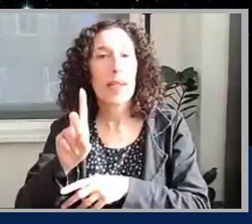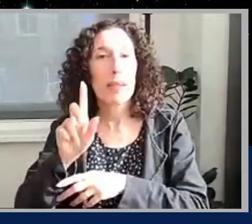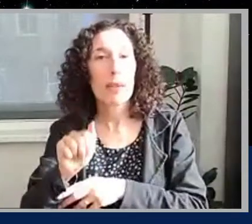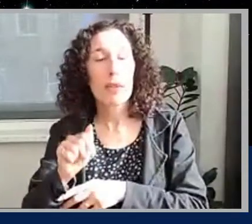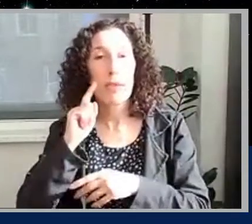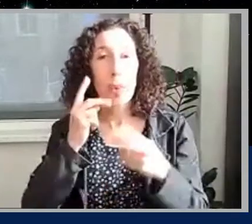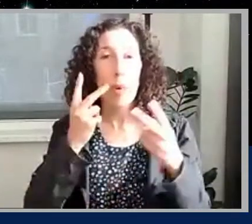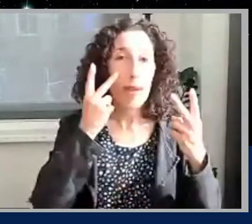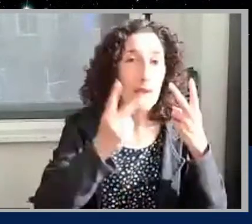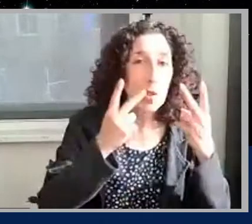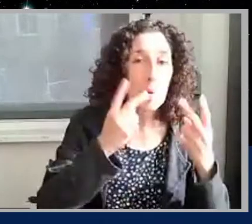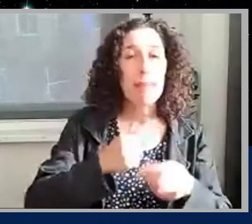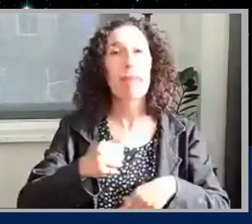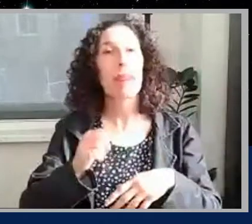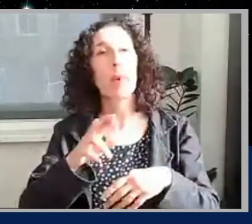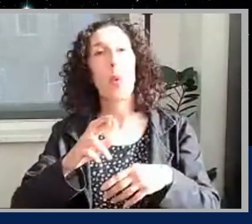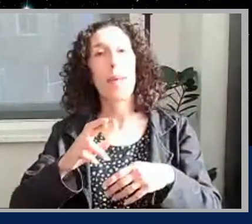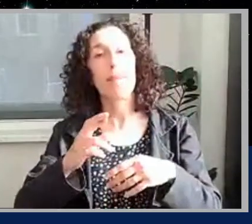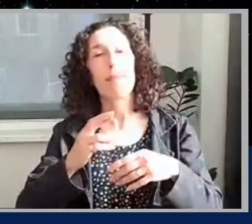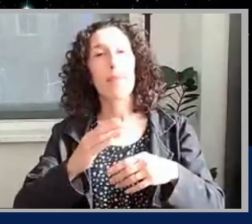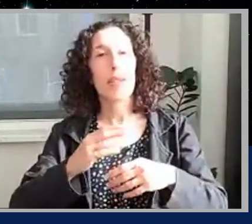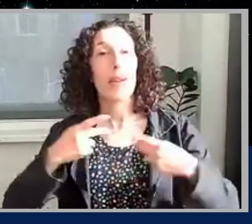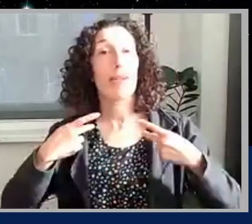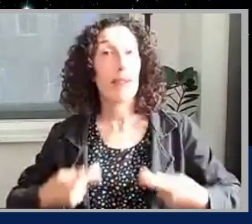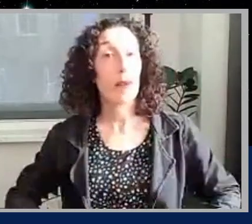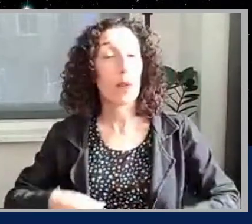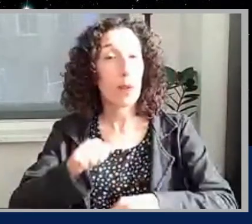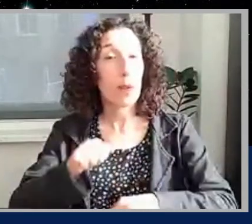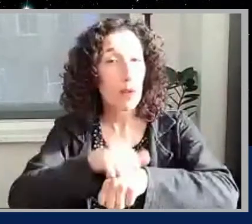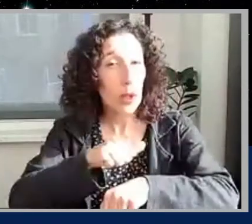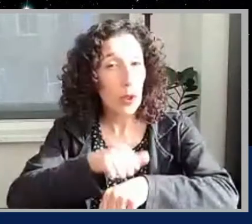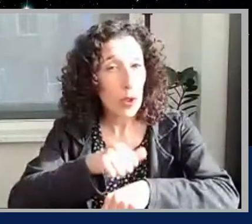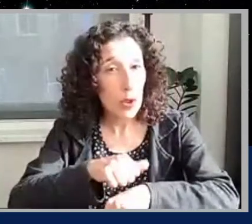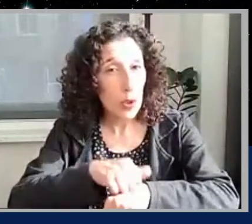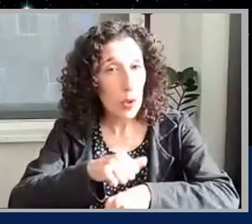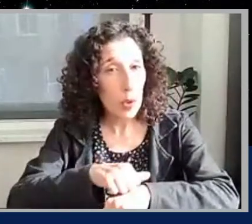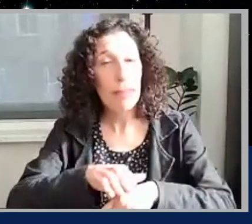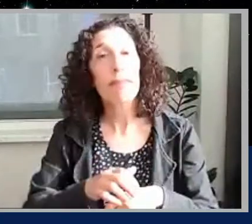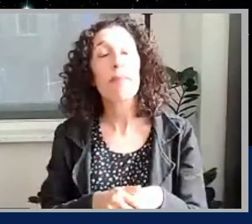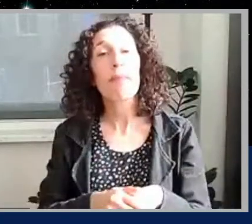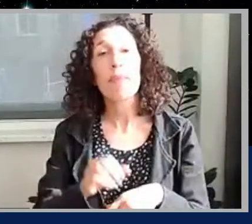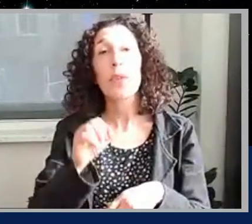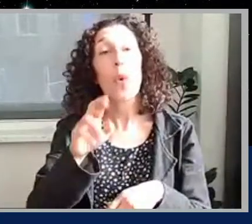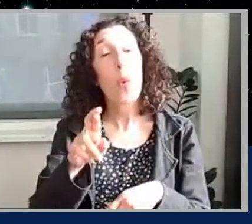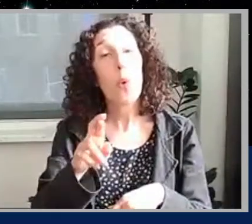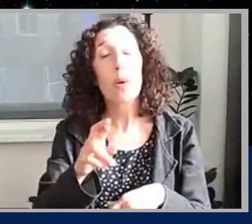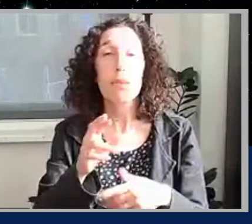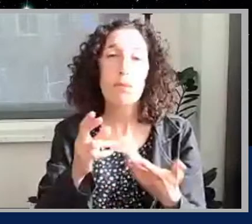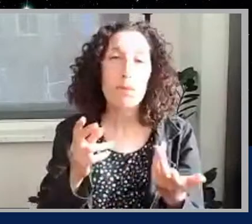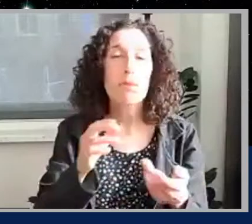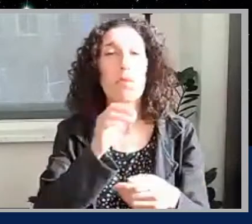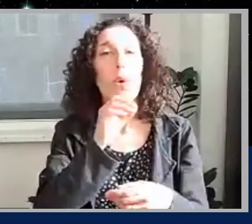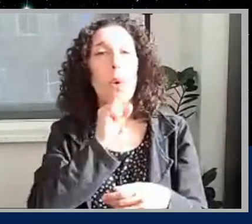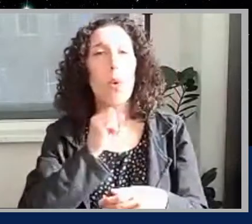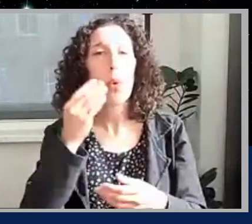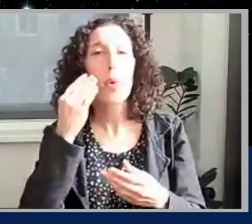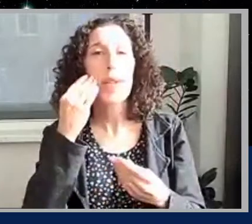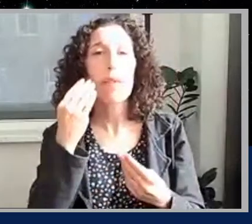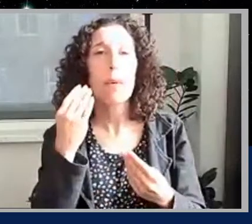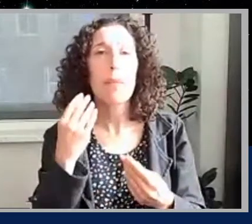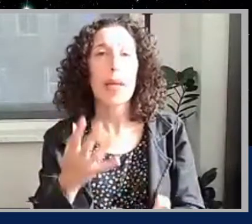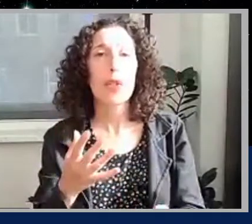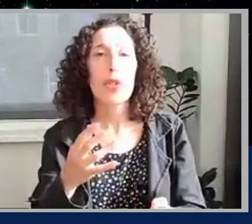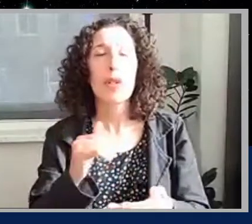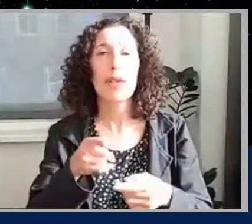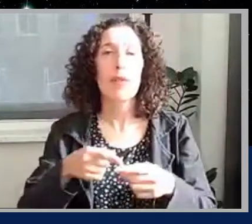older publications go, a lot of them aren't even OCR, just optical character recognition. So you have a